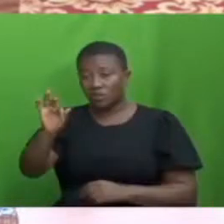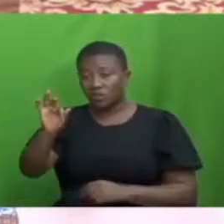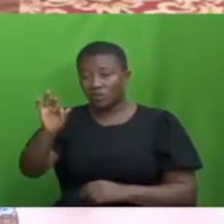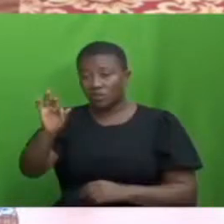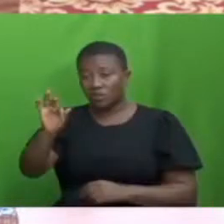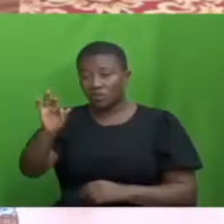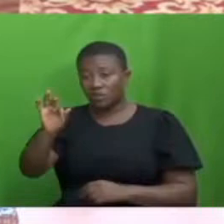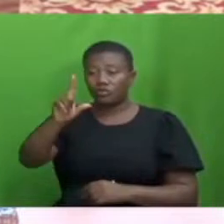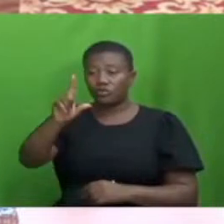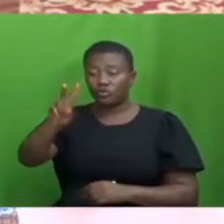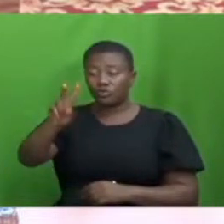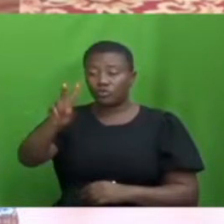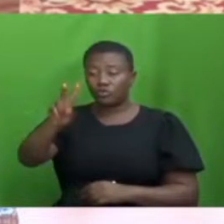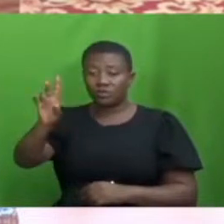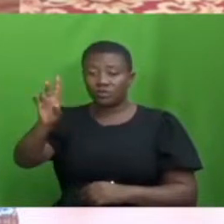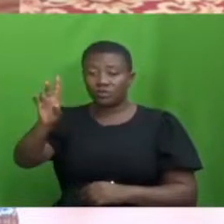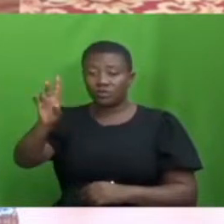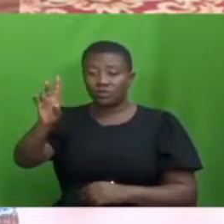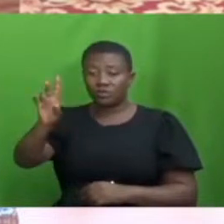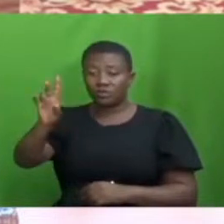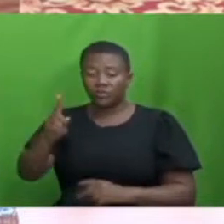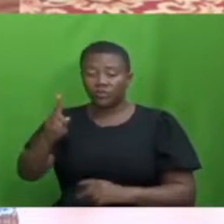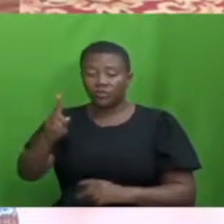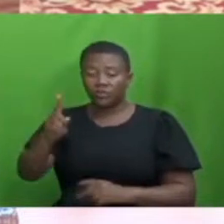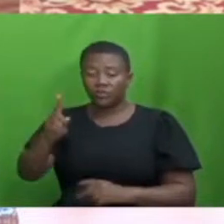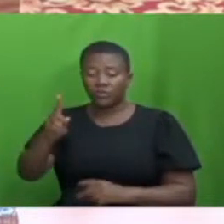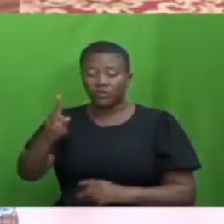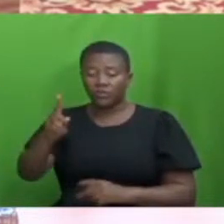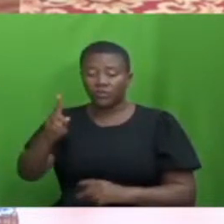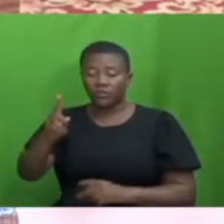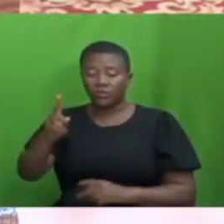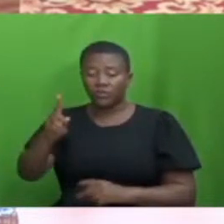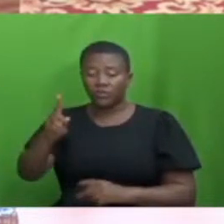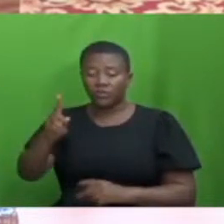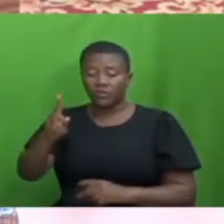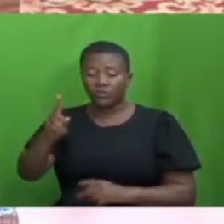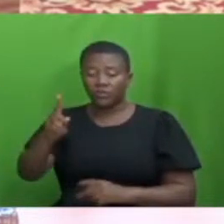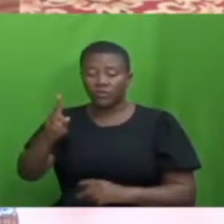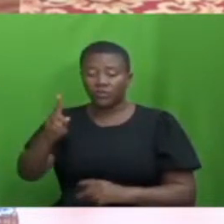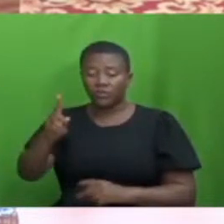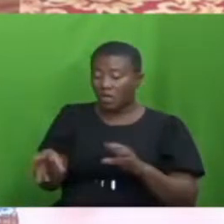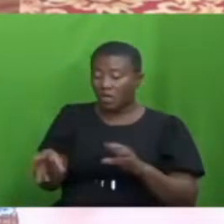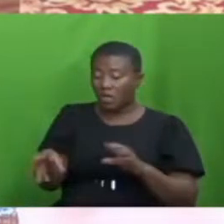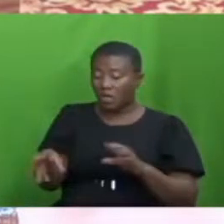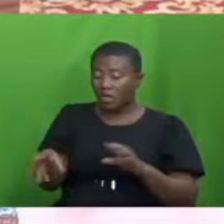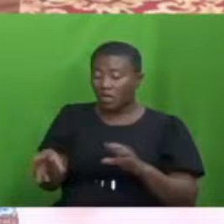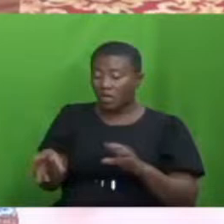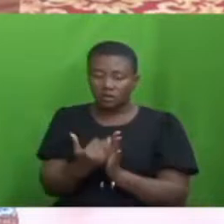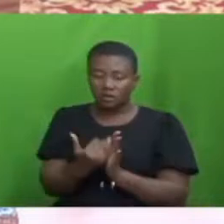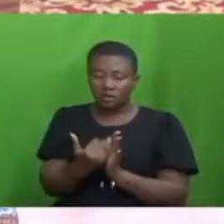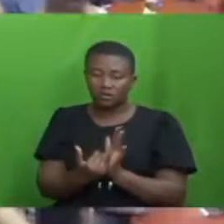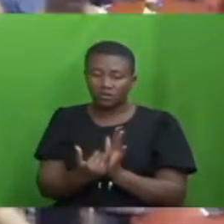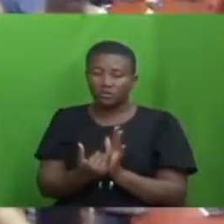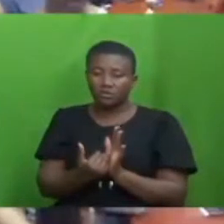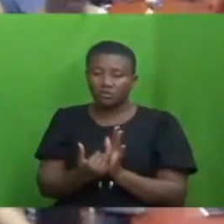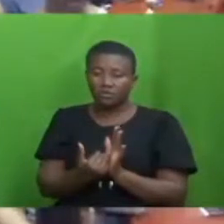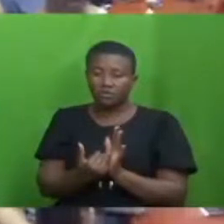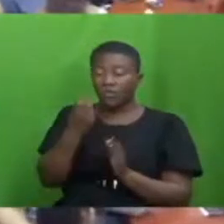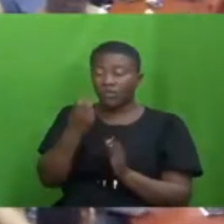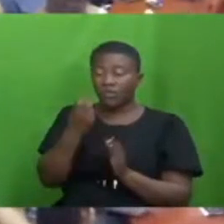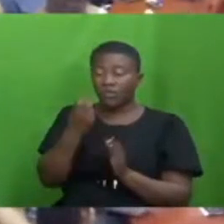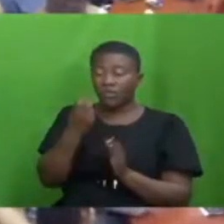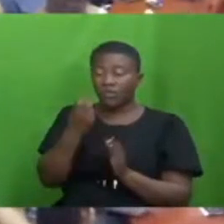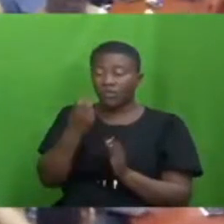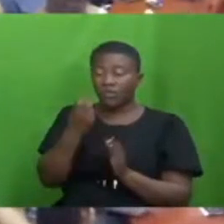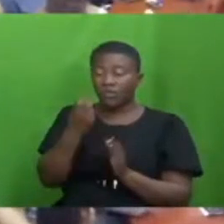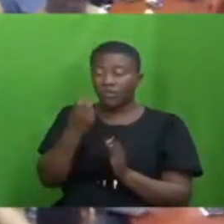Mr. Speaker, we will therefore not require a supplementary budget. Mr. Speaker,